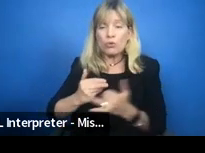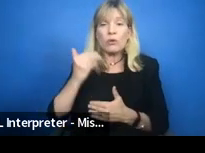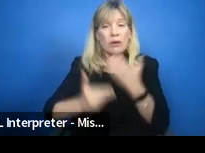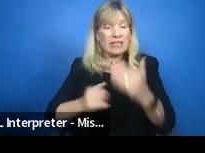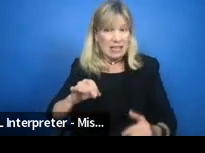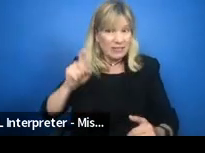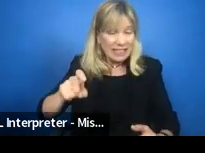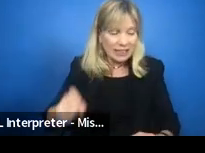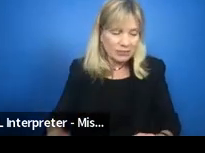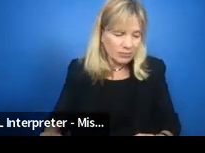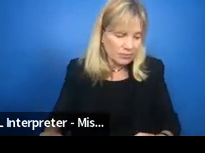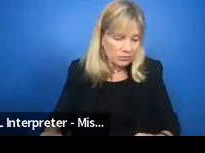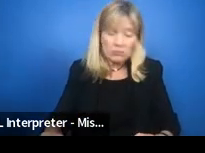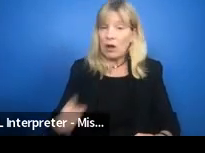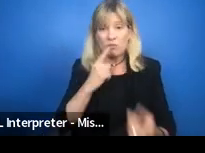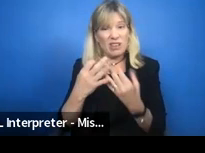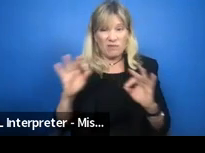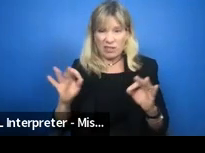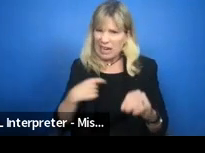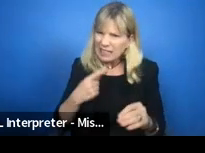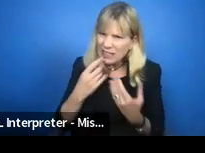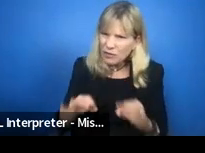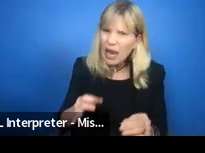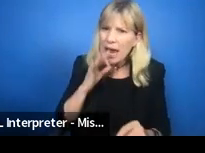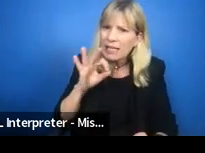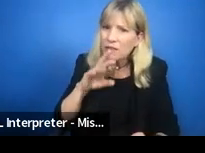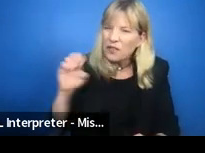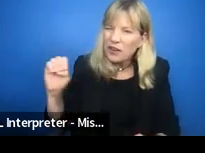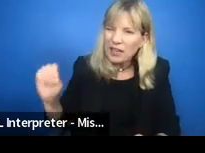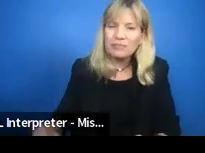it. And it's free. Did I say it's free? It's free.